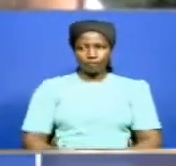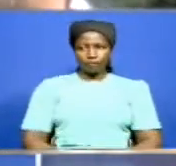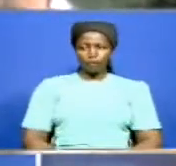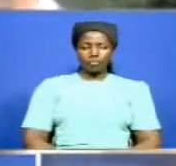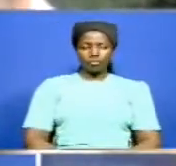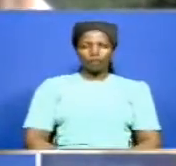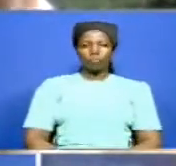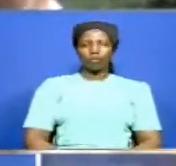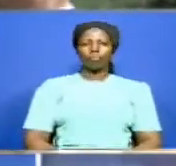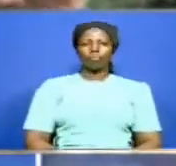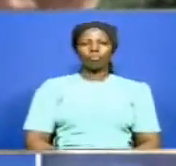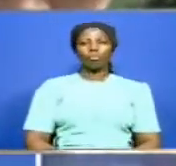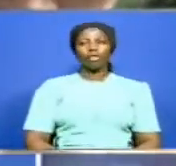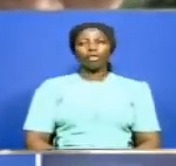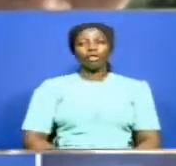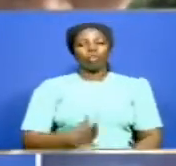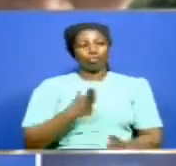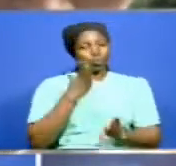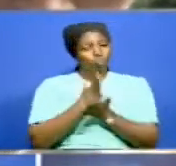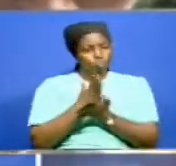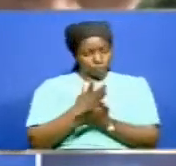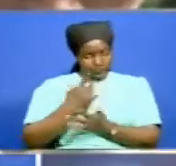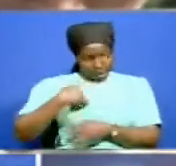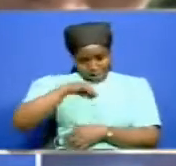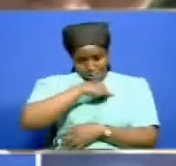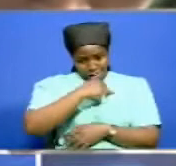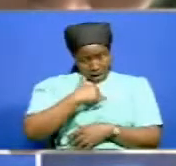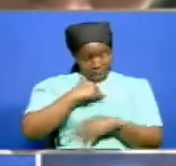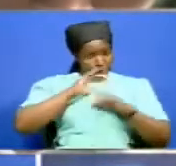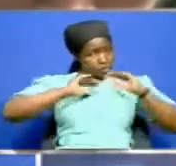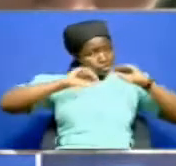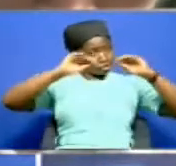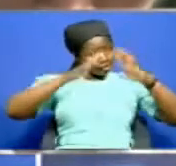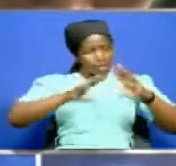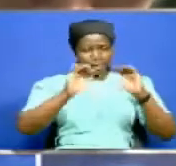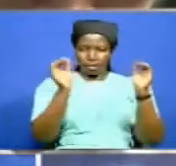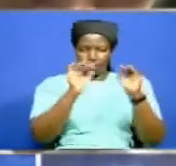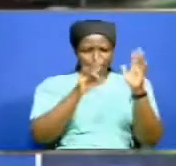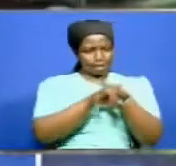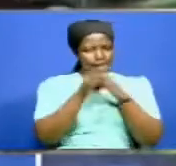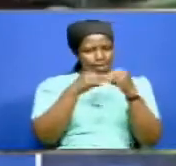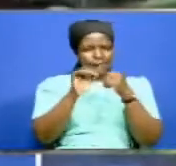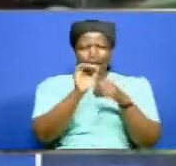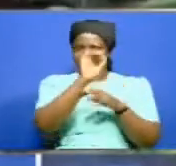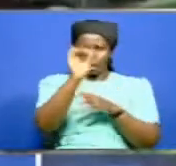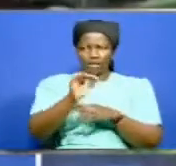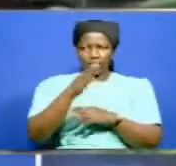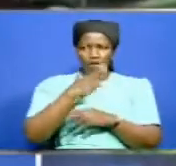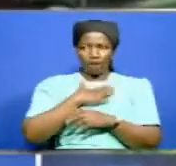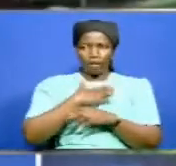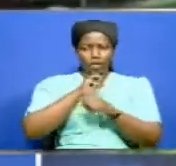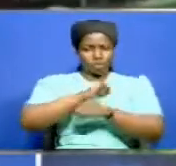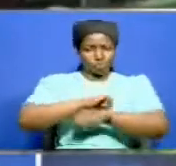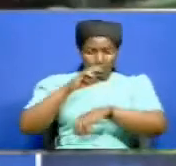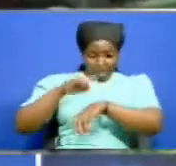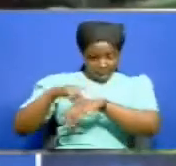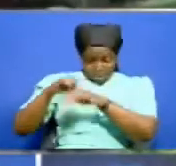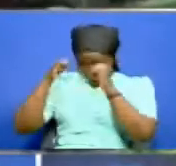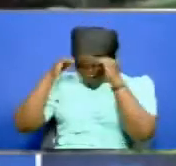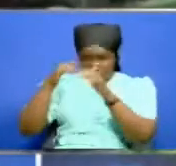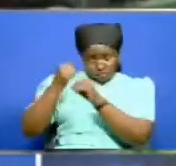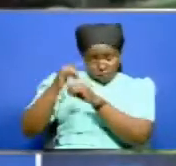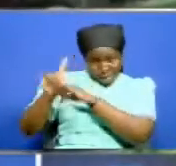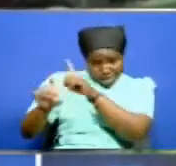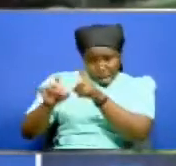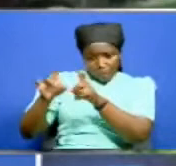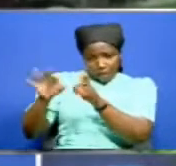Certainly, it's a fact that we have no teachers in 80% of our schools. When they sit for the exams, they will fail. Where are they going to